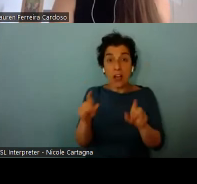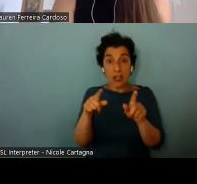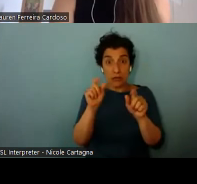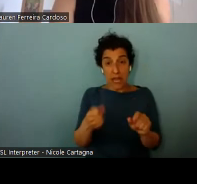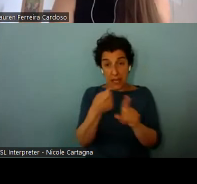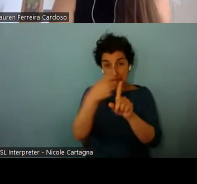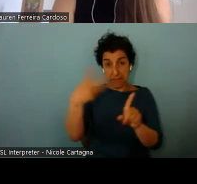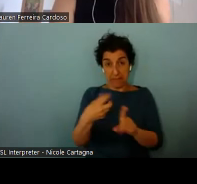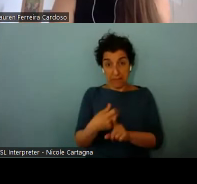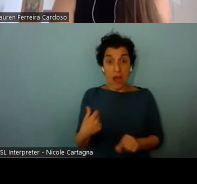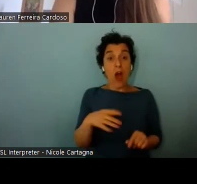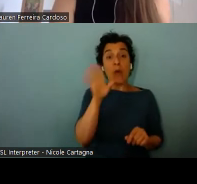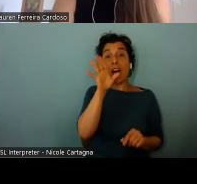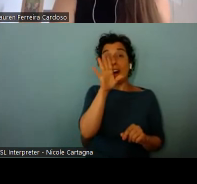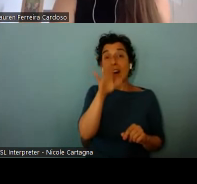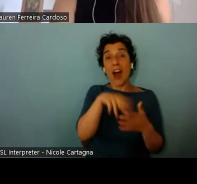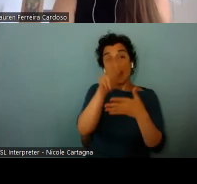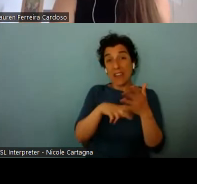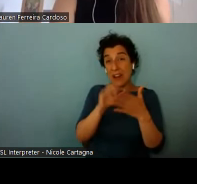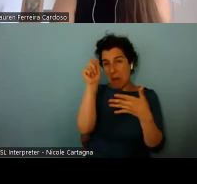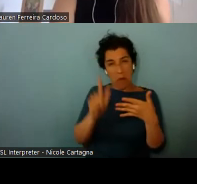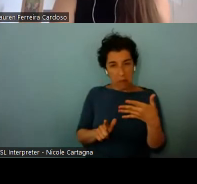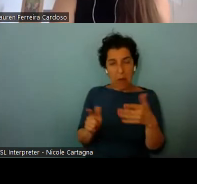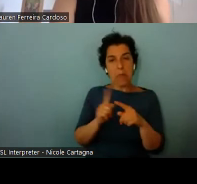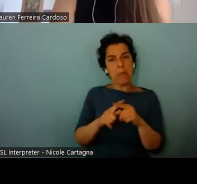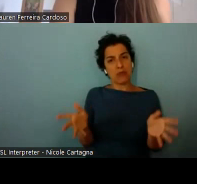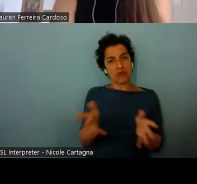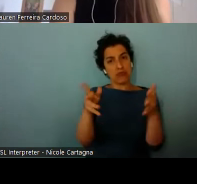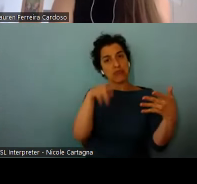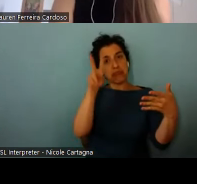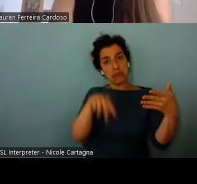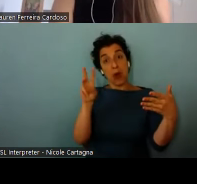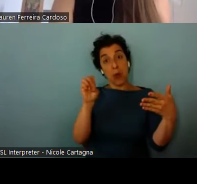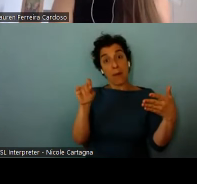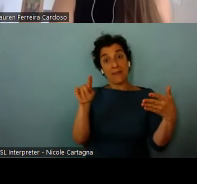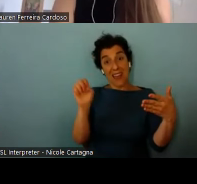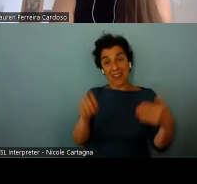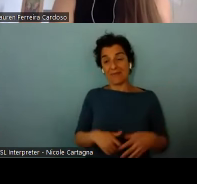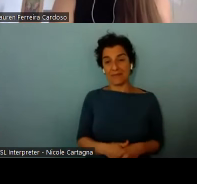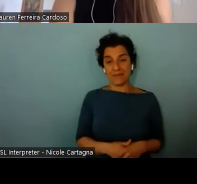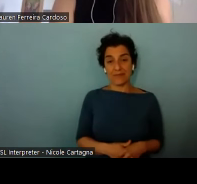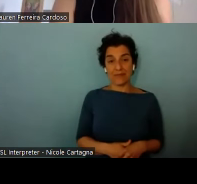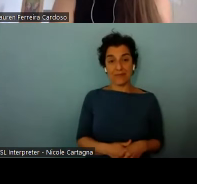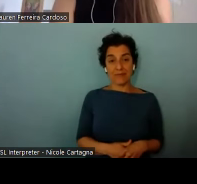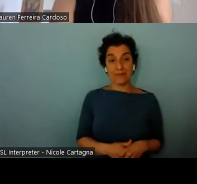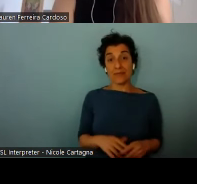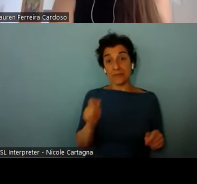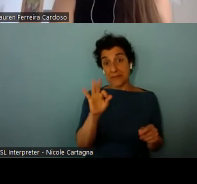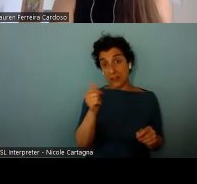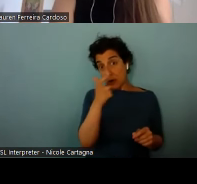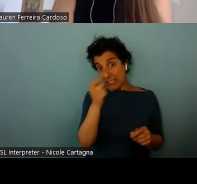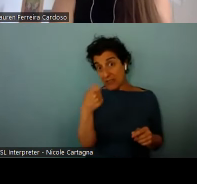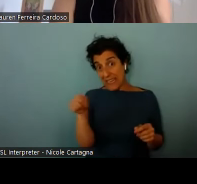to go through and read these all, but I definitely urge folks to go to our website if you have interest in any of these